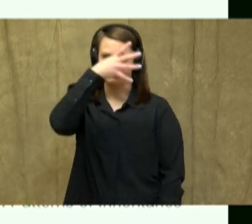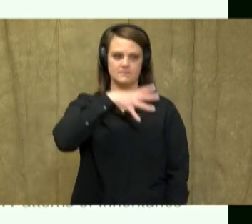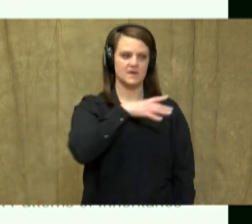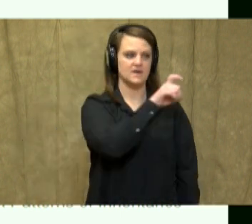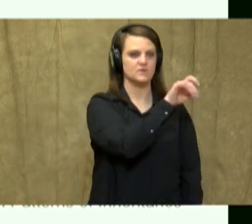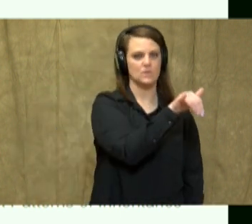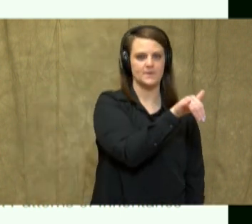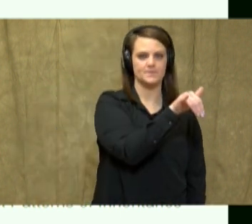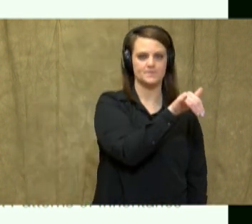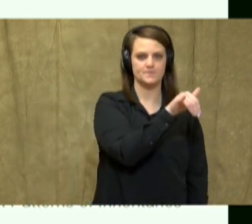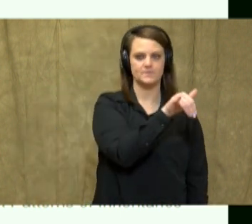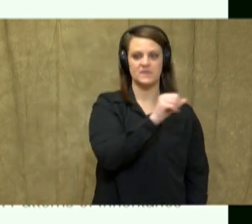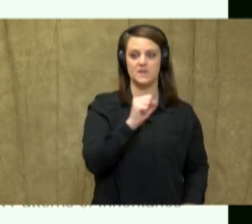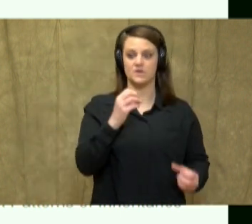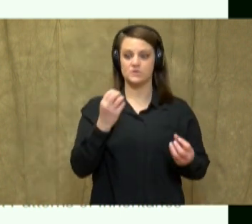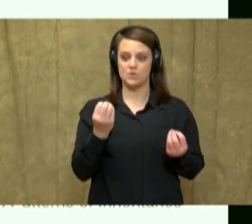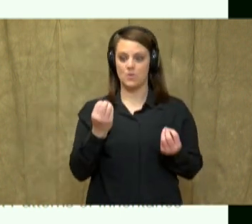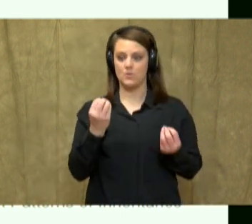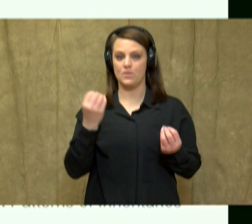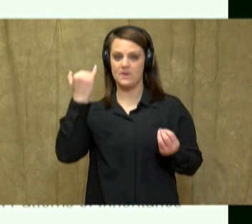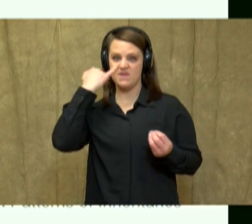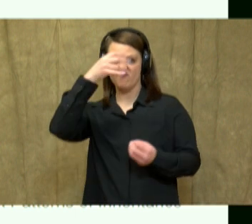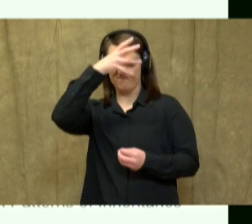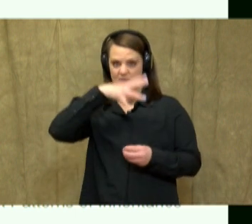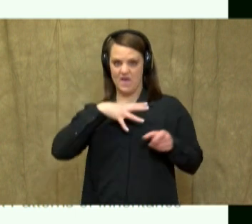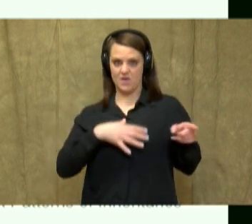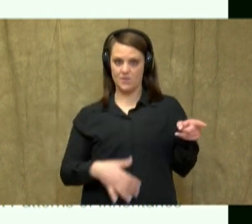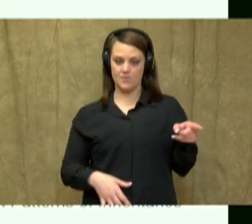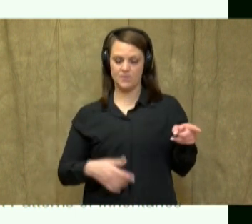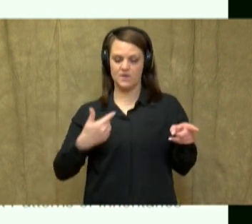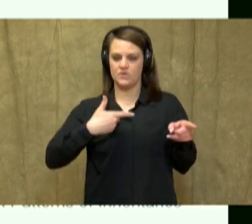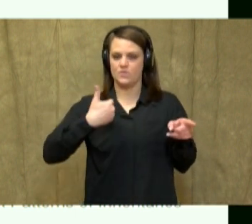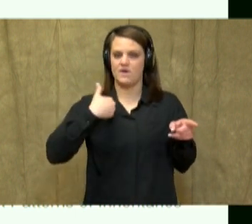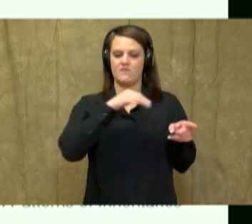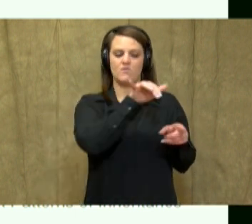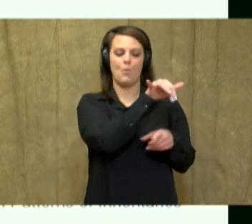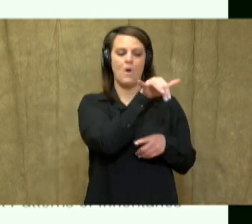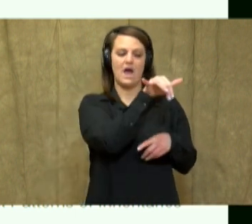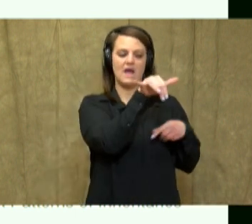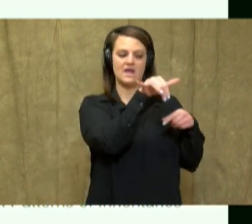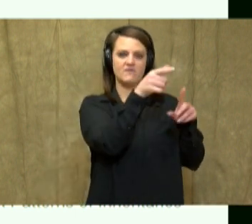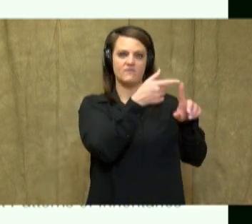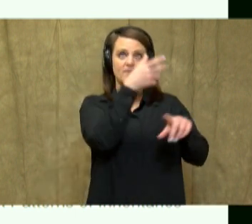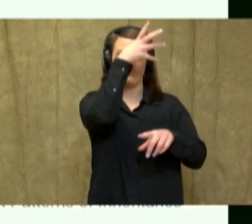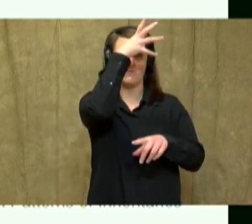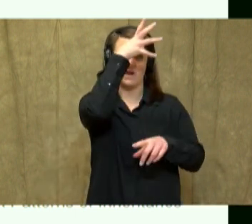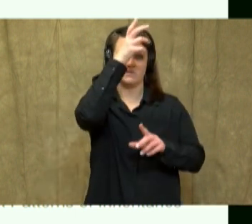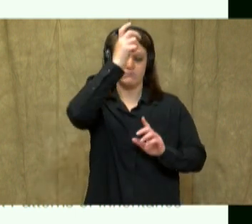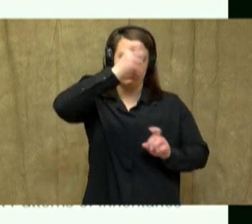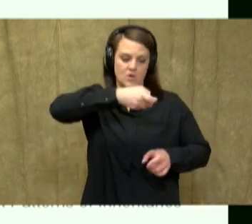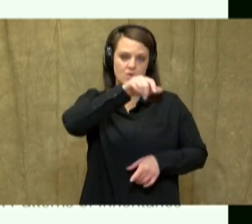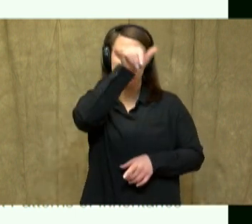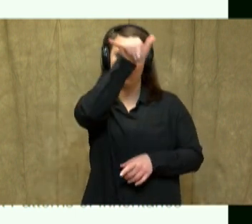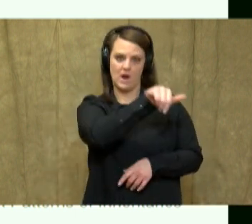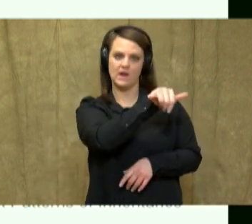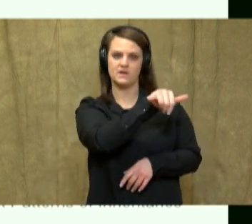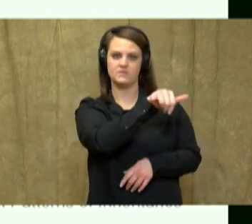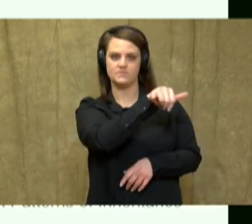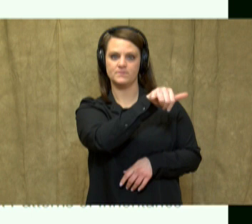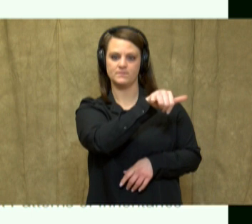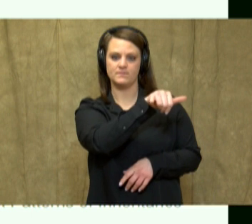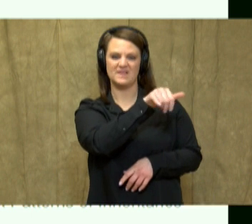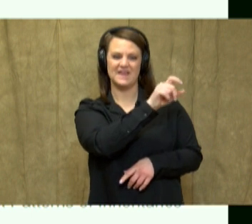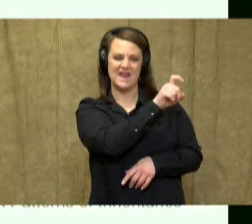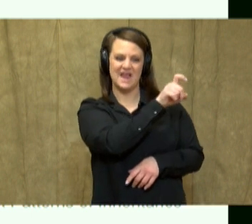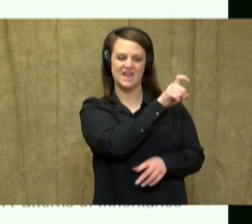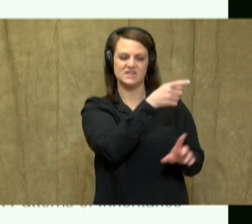males are XY. So if you are a male, you got your Y chromosome from your father. It's the only place you could have gotten it. And you got